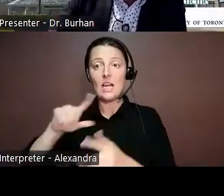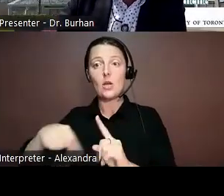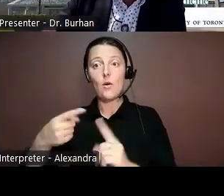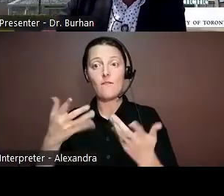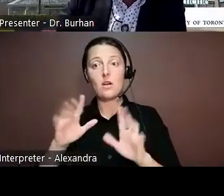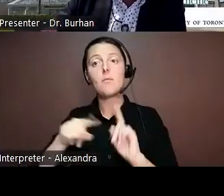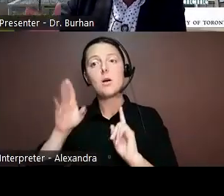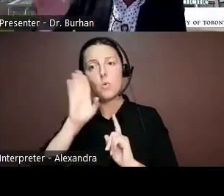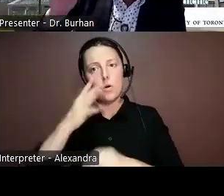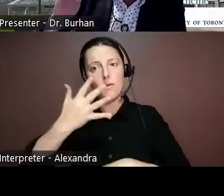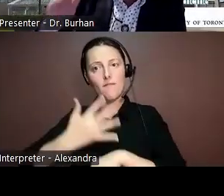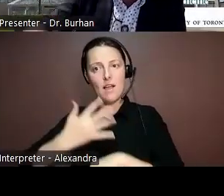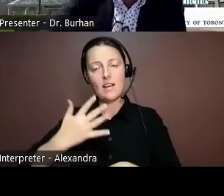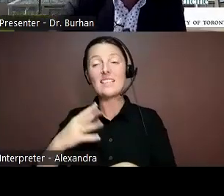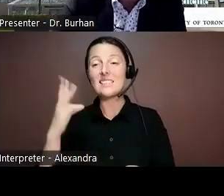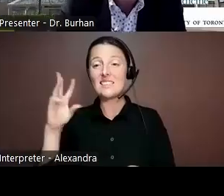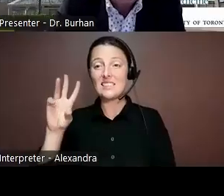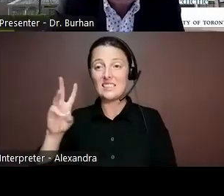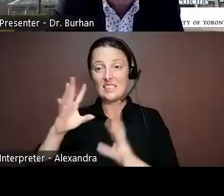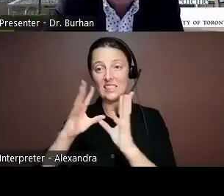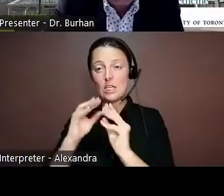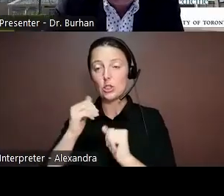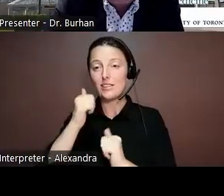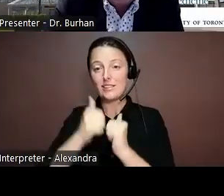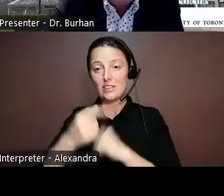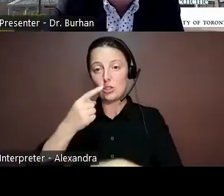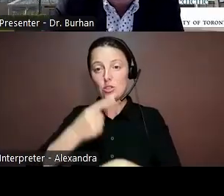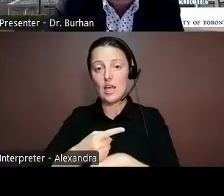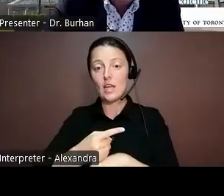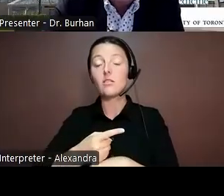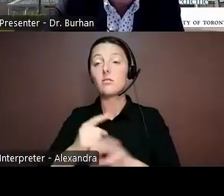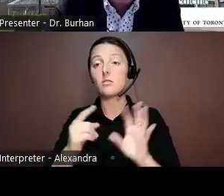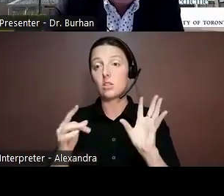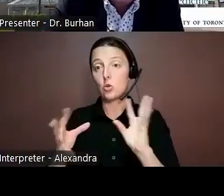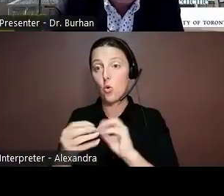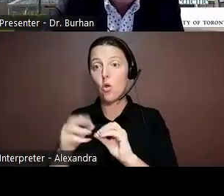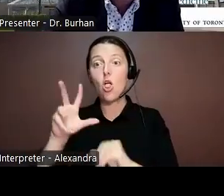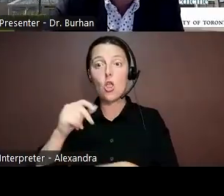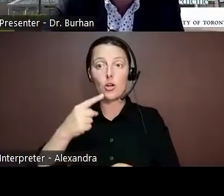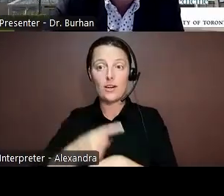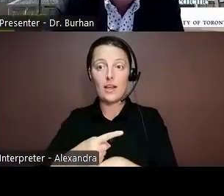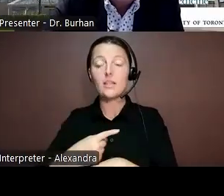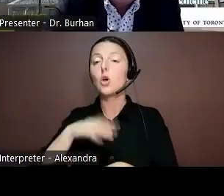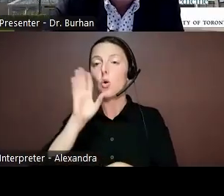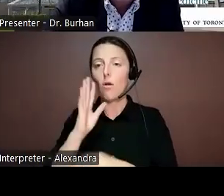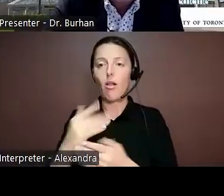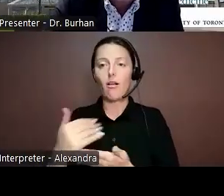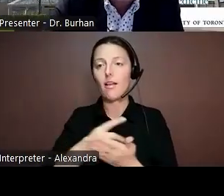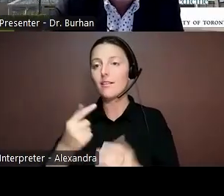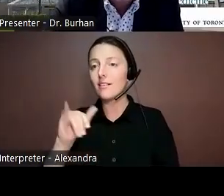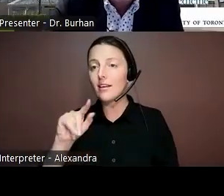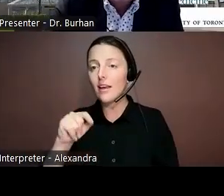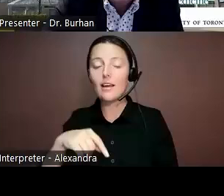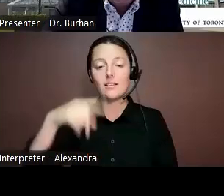6 sessions a day for a total of 30 days. And we will be collecting, of course, gait and cognitive and biomarkers as well,